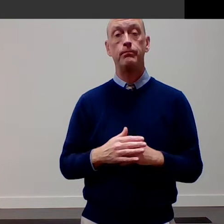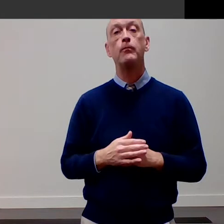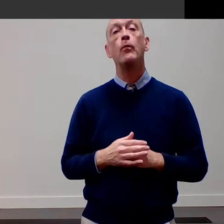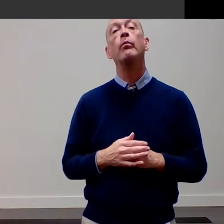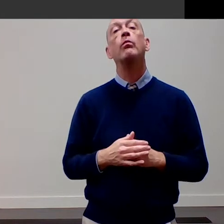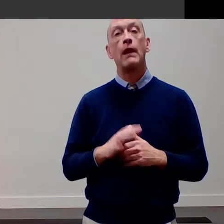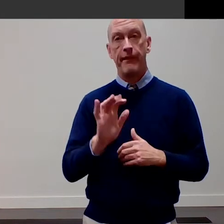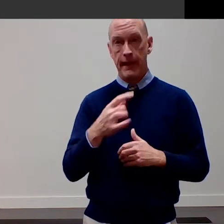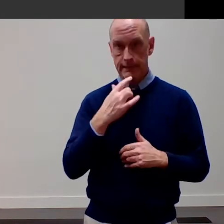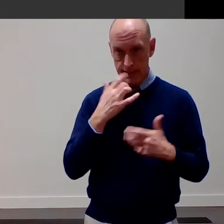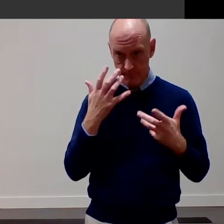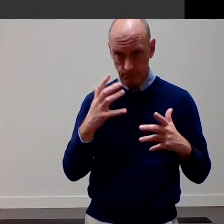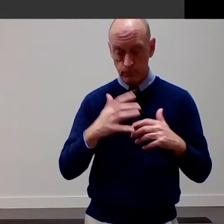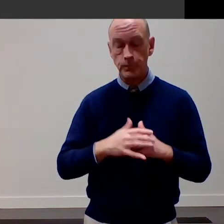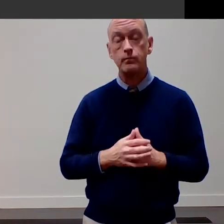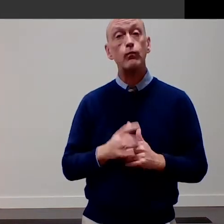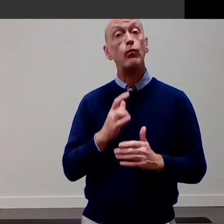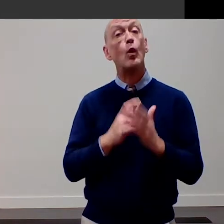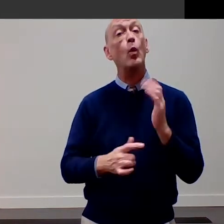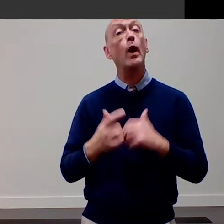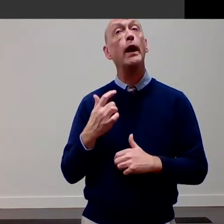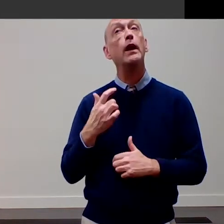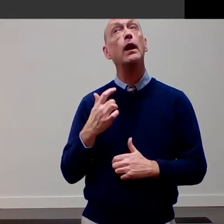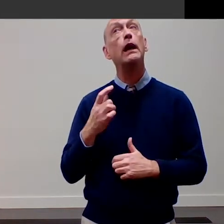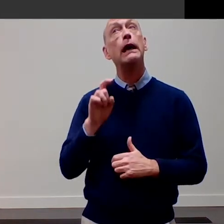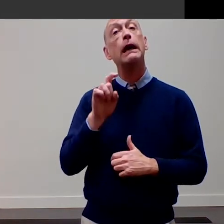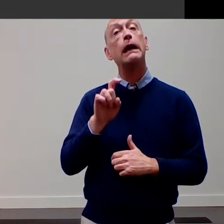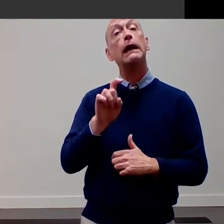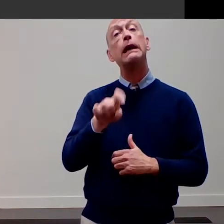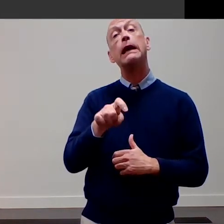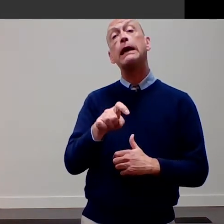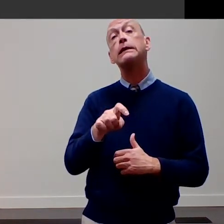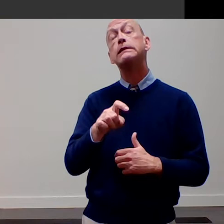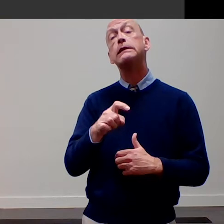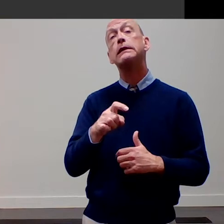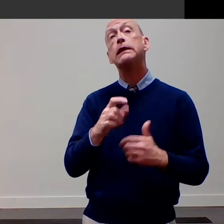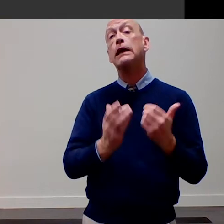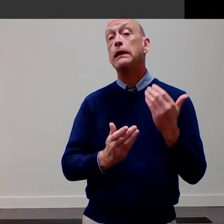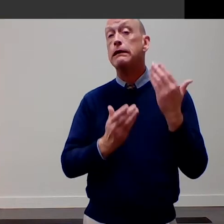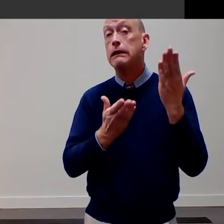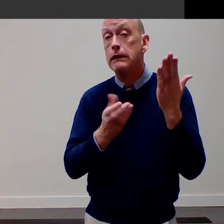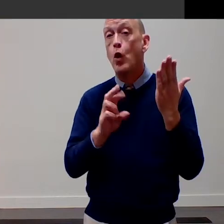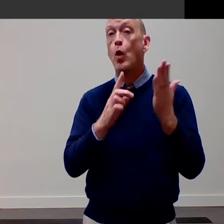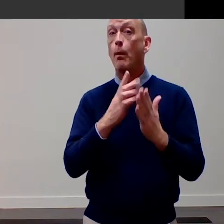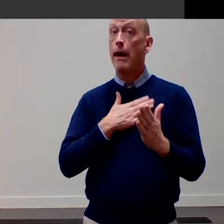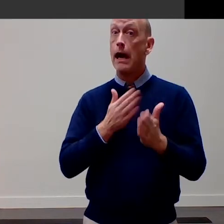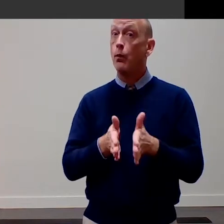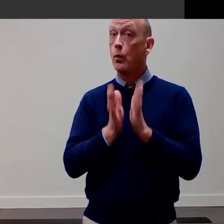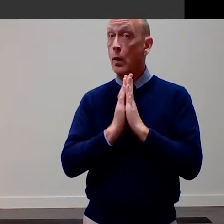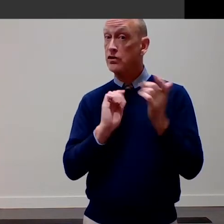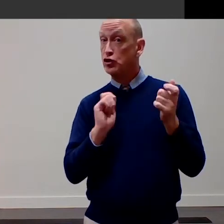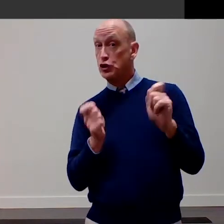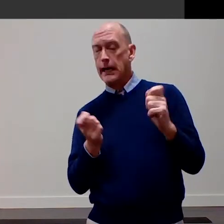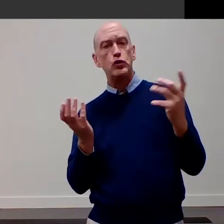with that, what needs to be changed or what I'm requesting to be